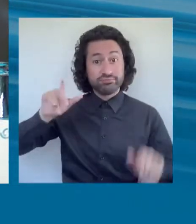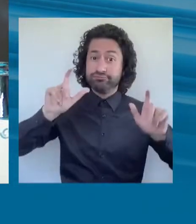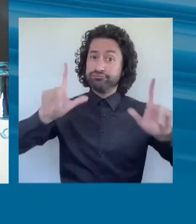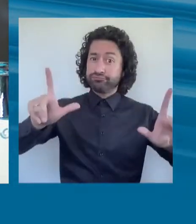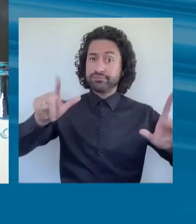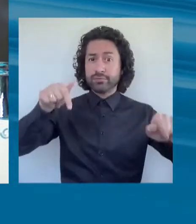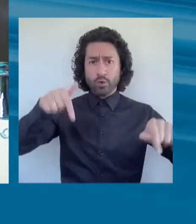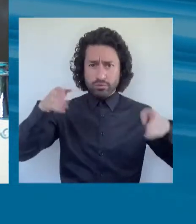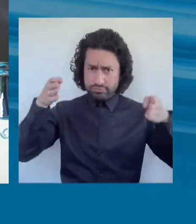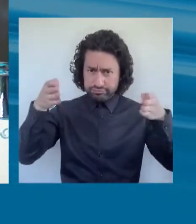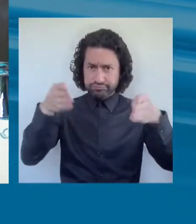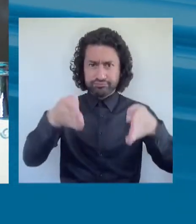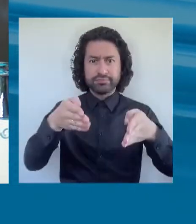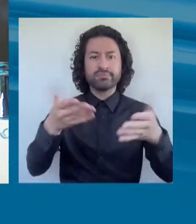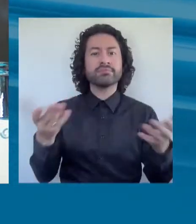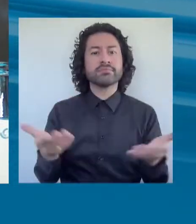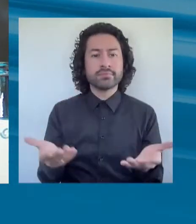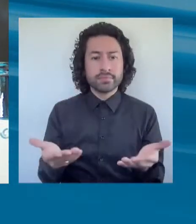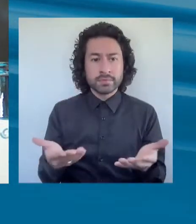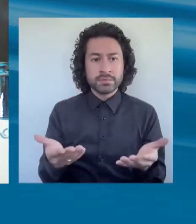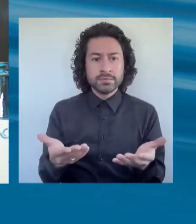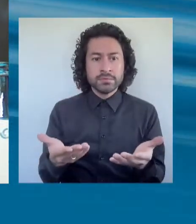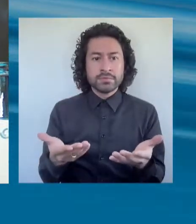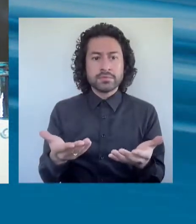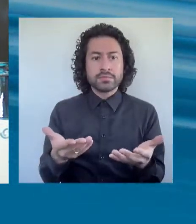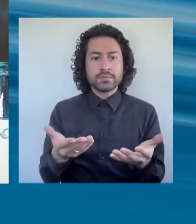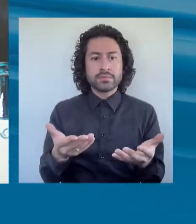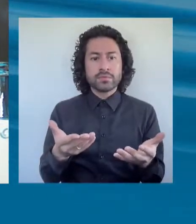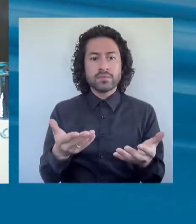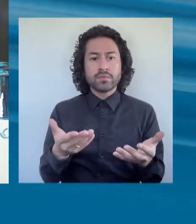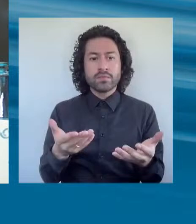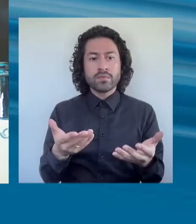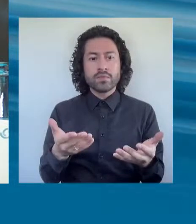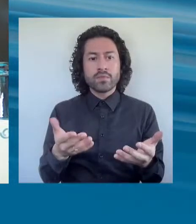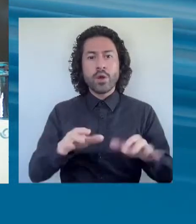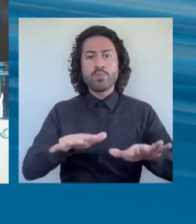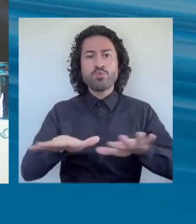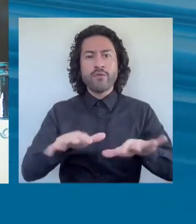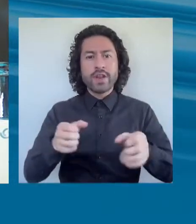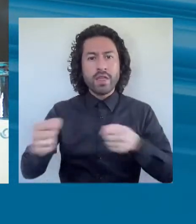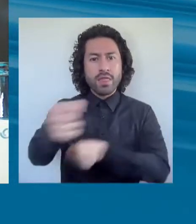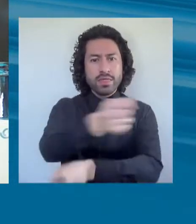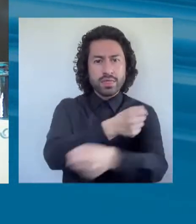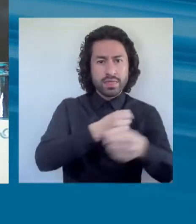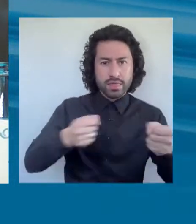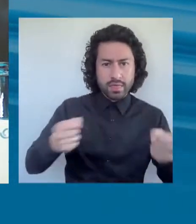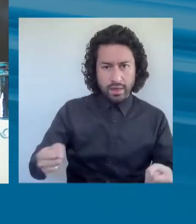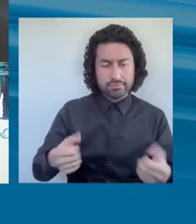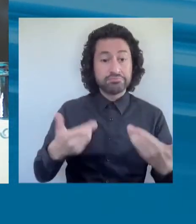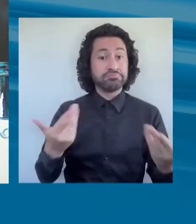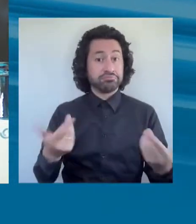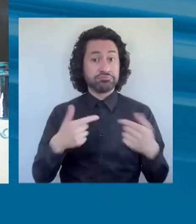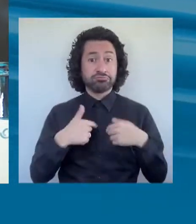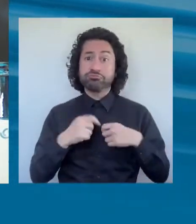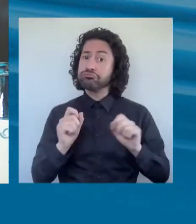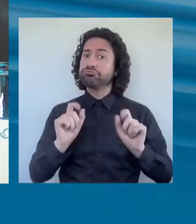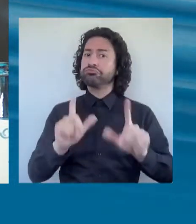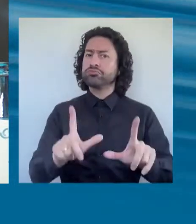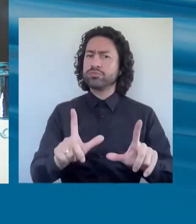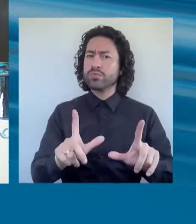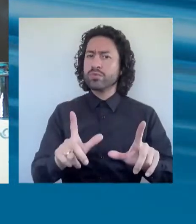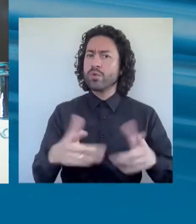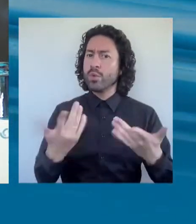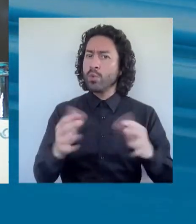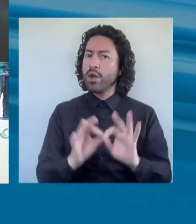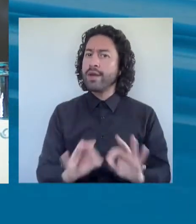going to focus today more on mobility, and what I'm going to try to share with you is how